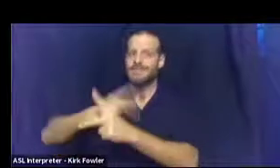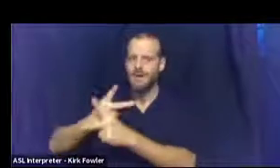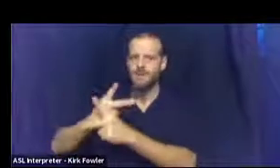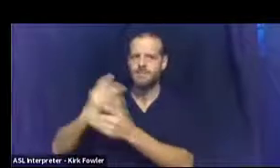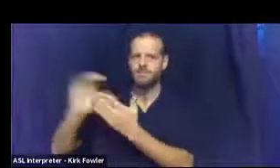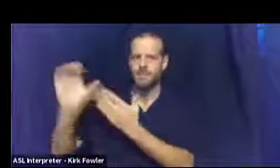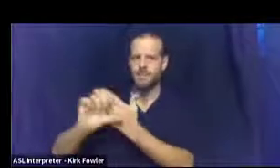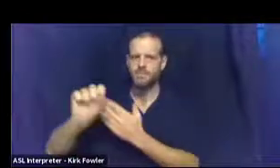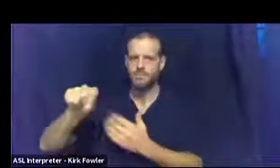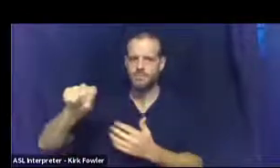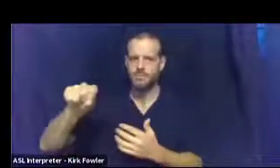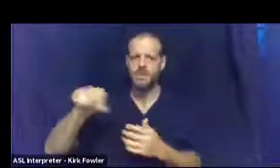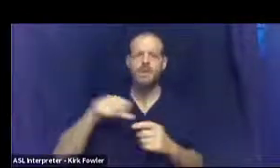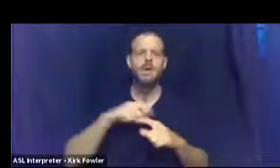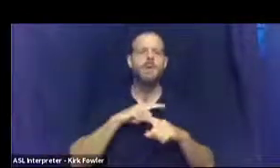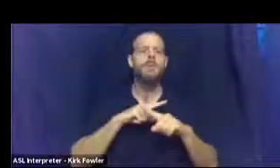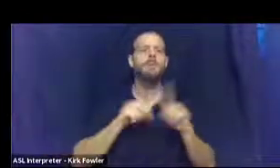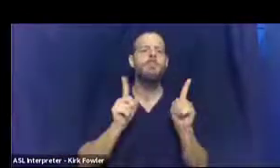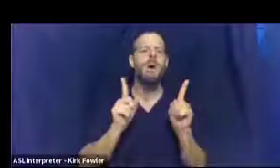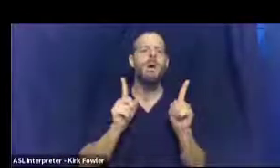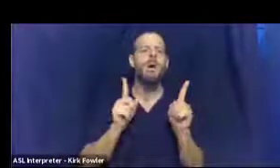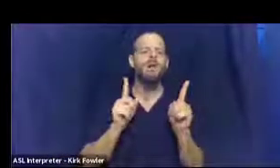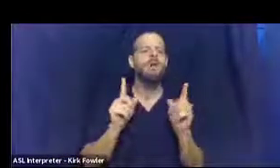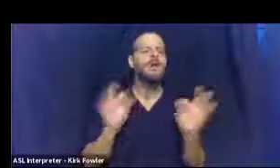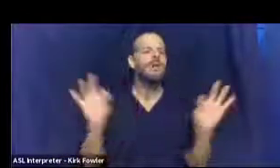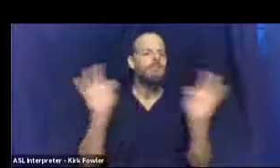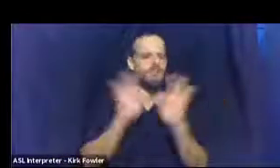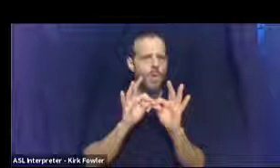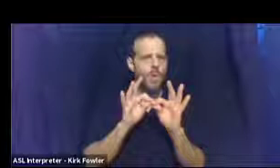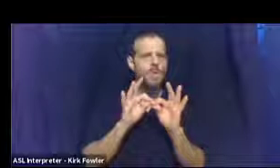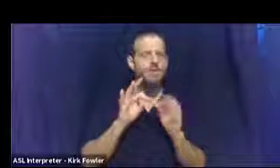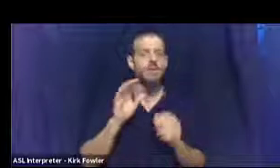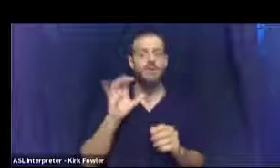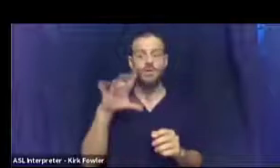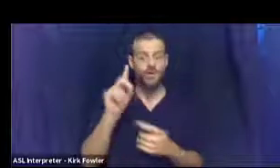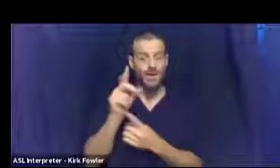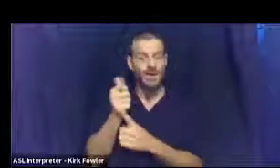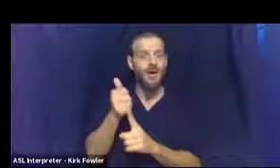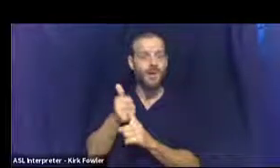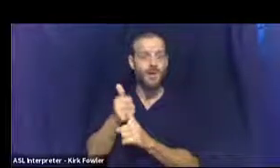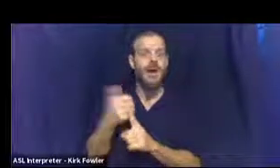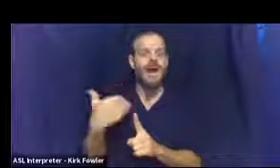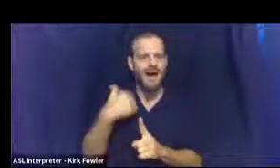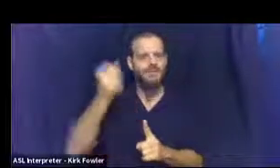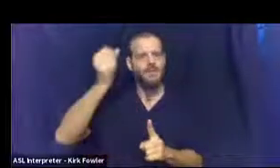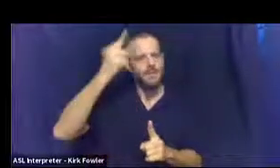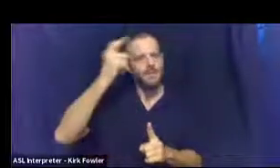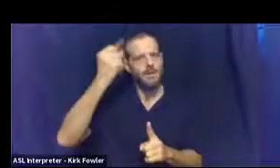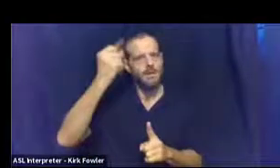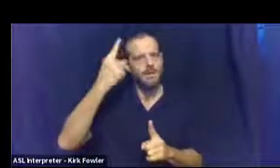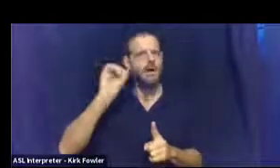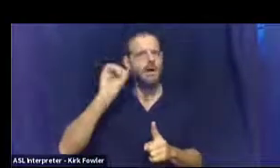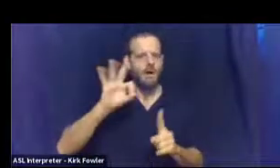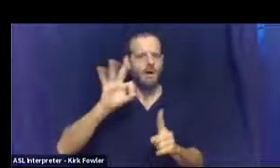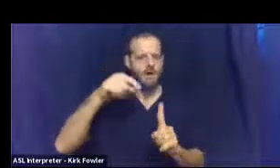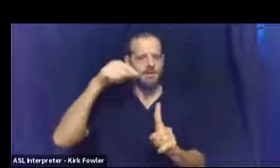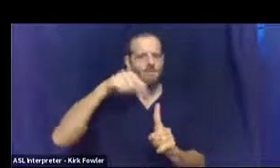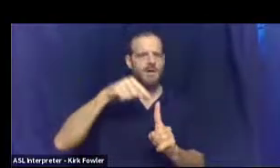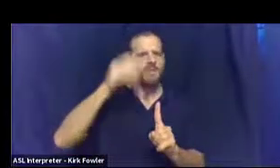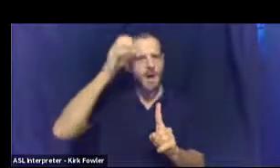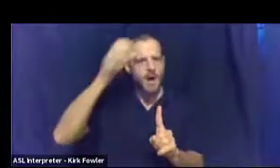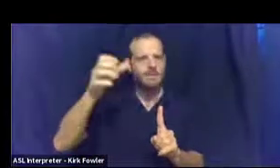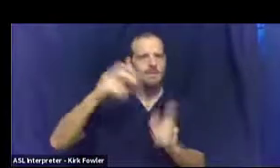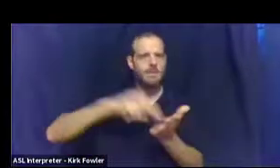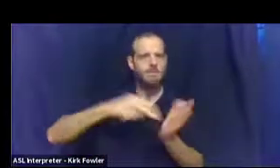the kid has to have some level of meaning and understanding of what these symbols are for this to be effective. And we'll talk about creating that. But